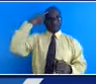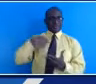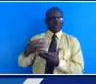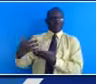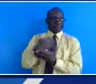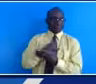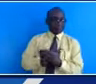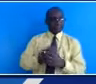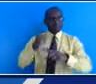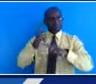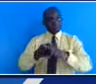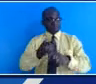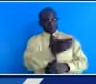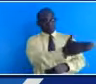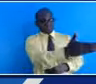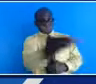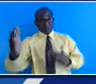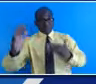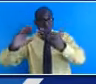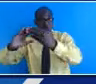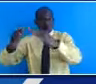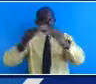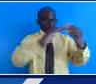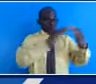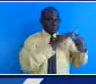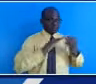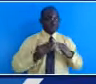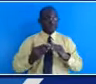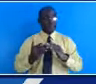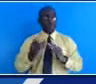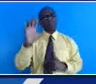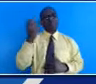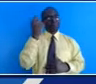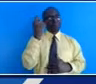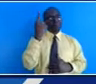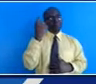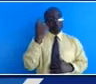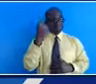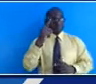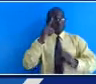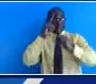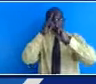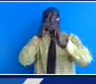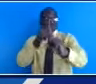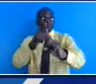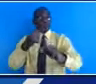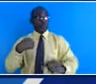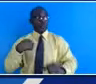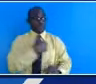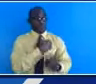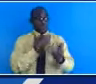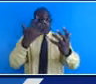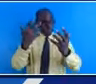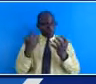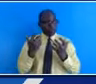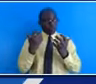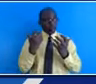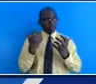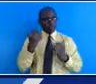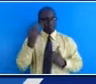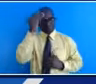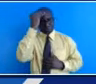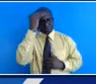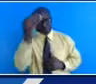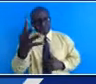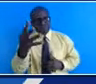here, people should feel confident that we are taking all the necessary precautions for safety. And any established place and the